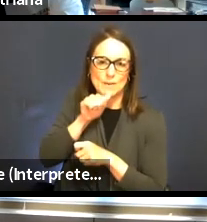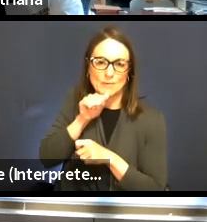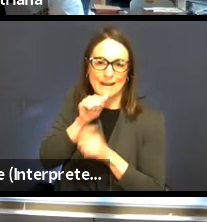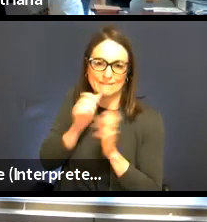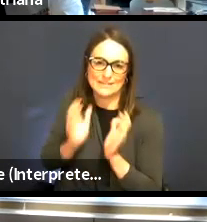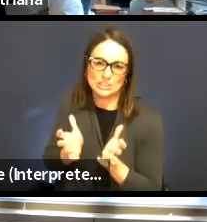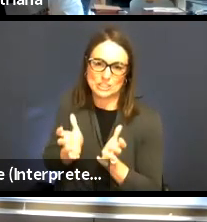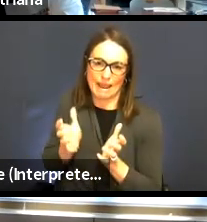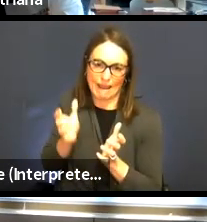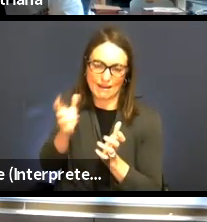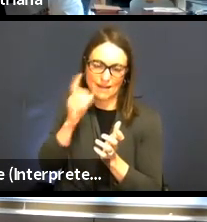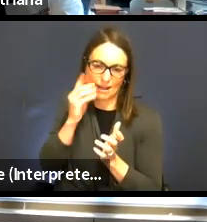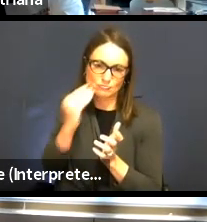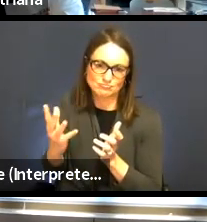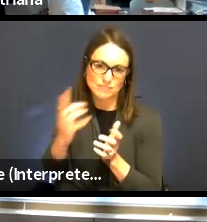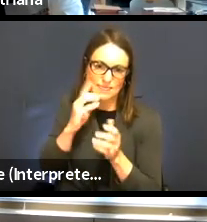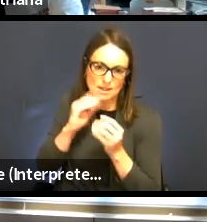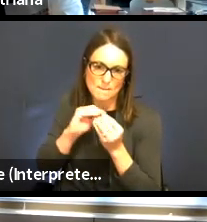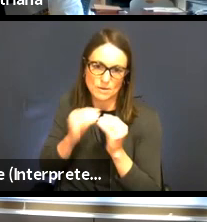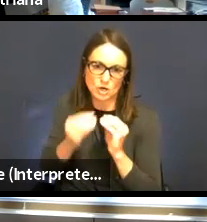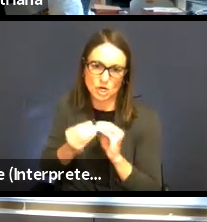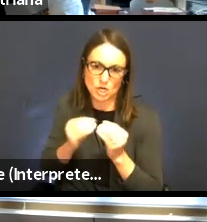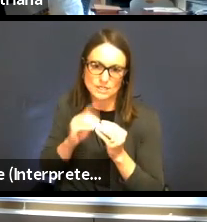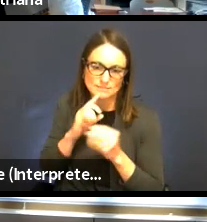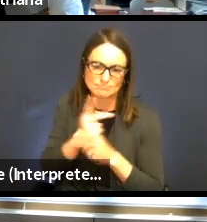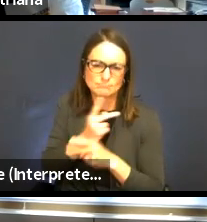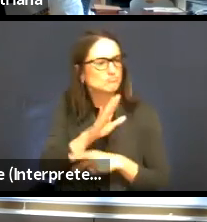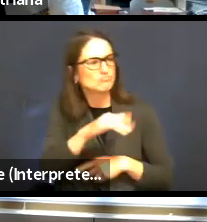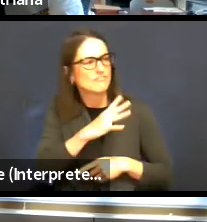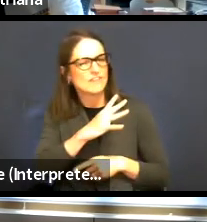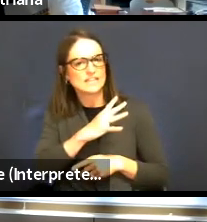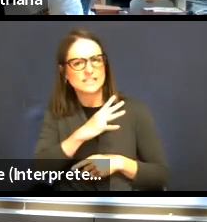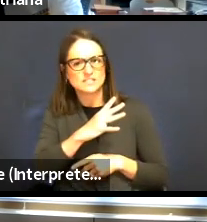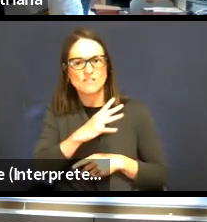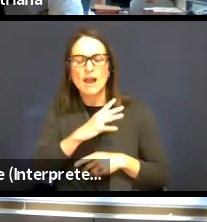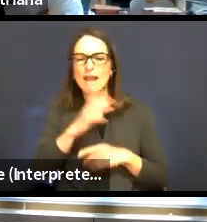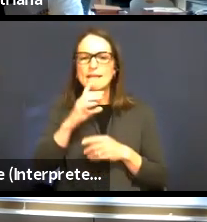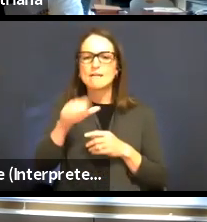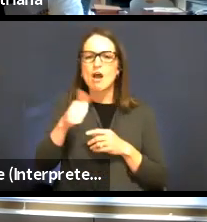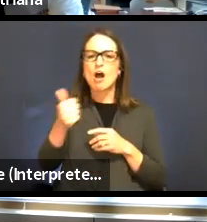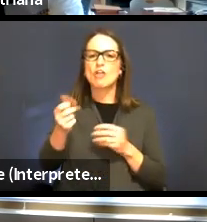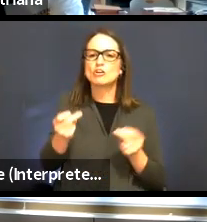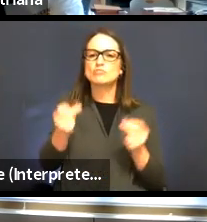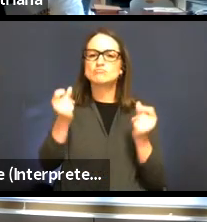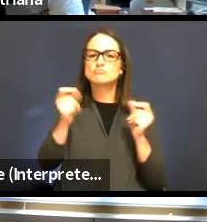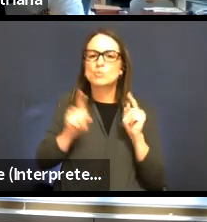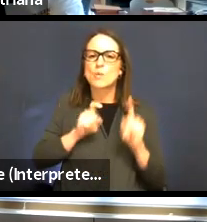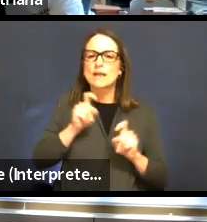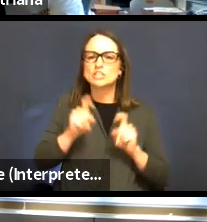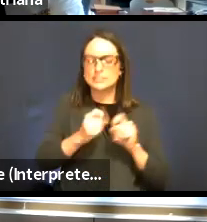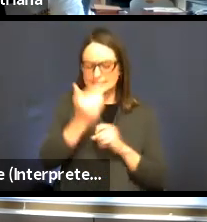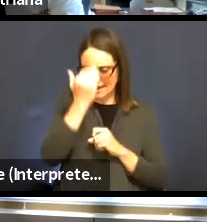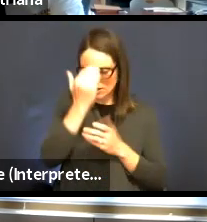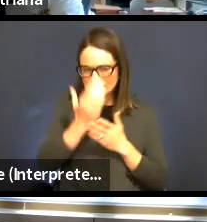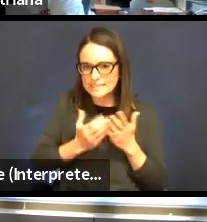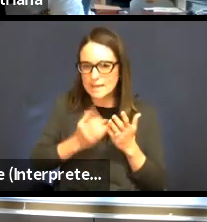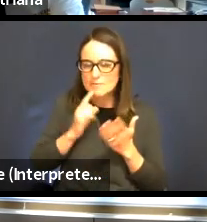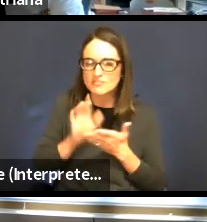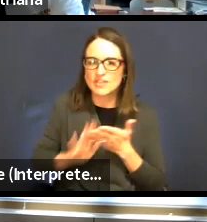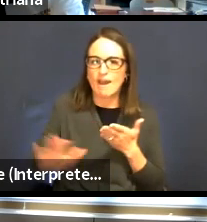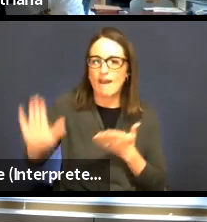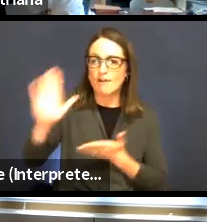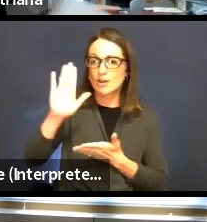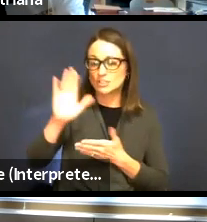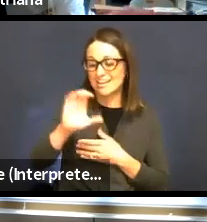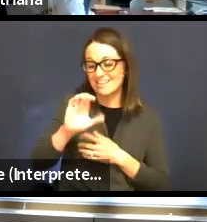with those numbers. That's no problem at all. A couple of really other quick questions. I know some of the higher education care dollars went